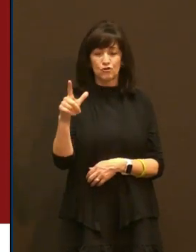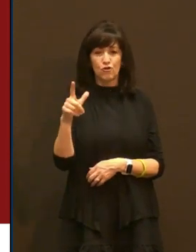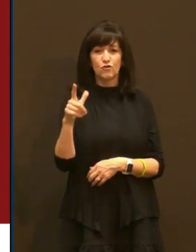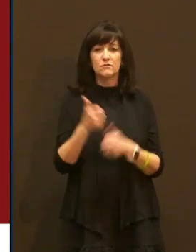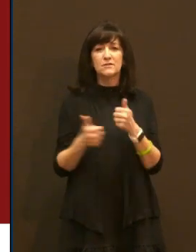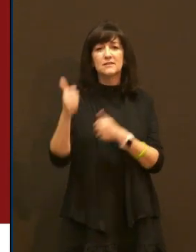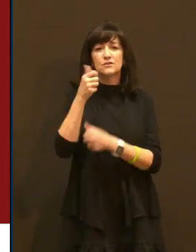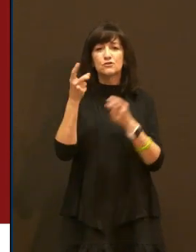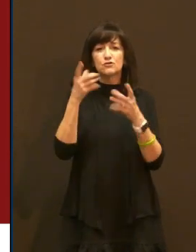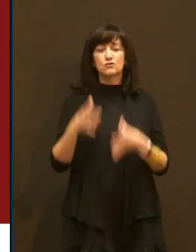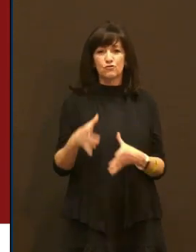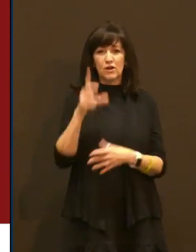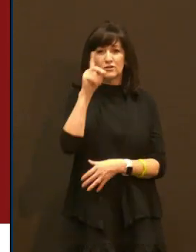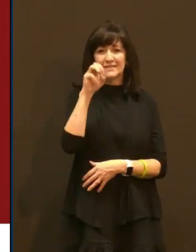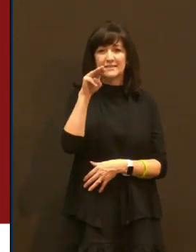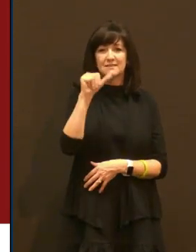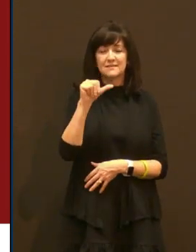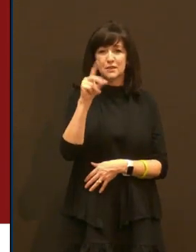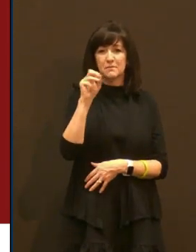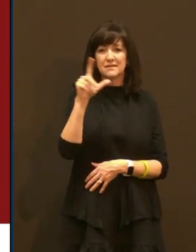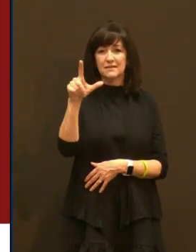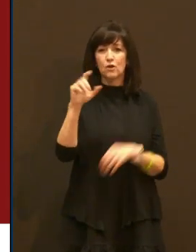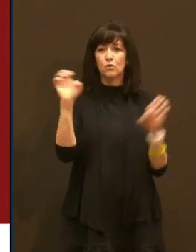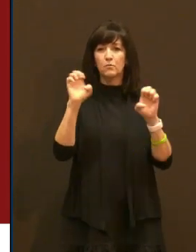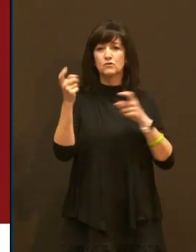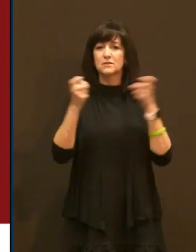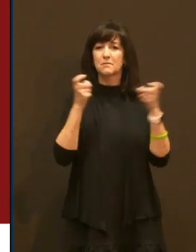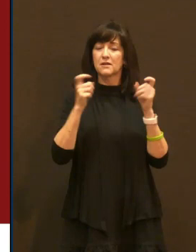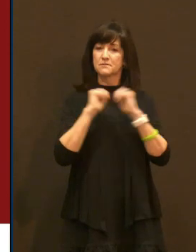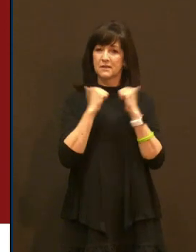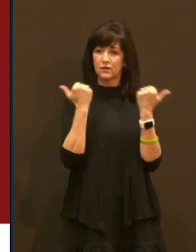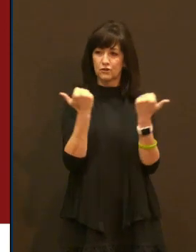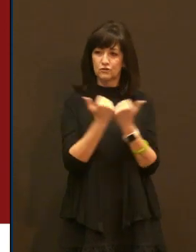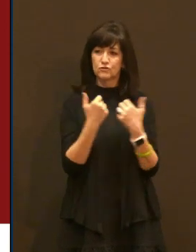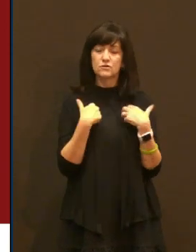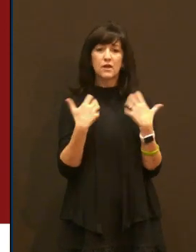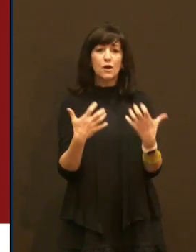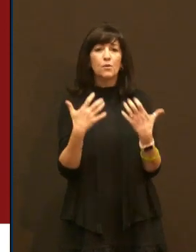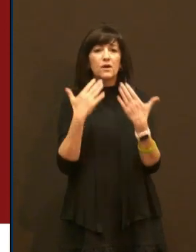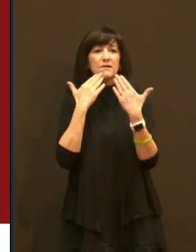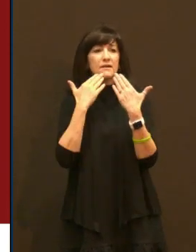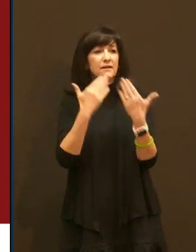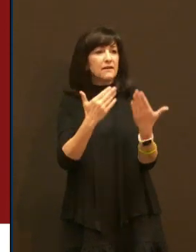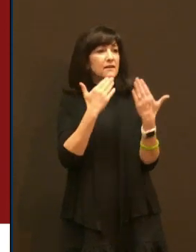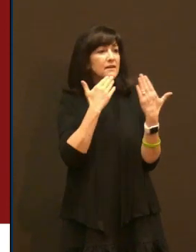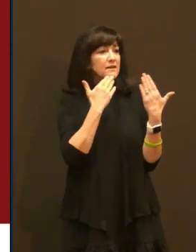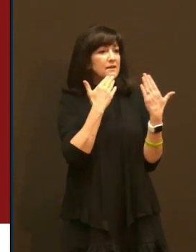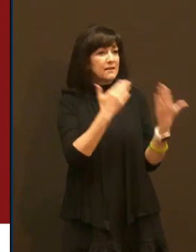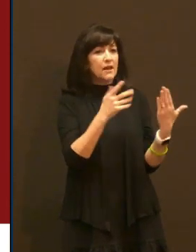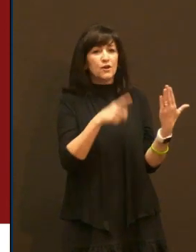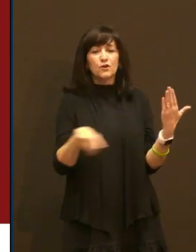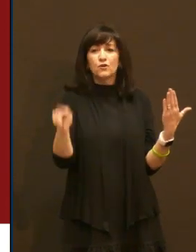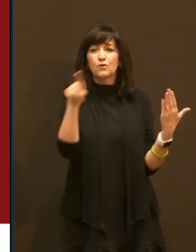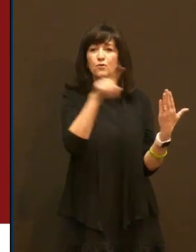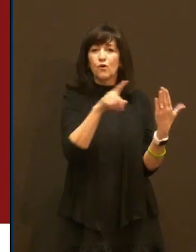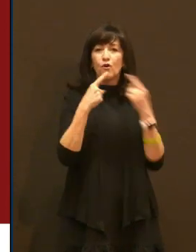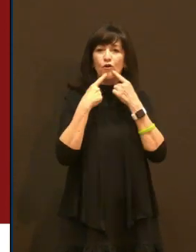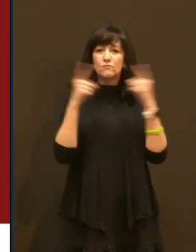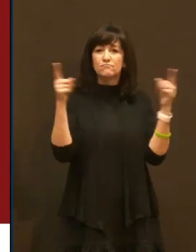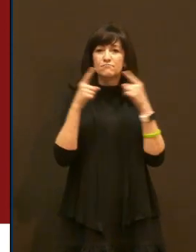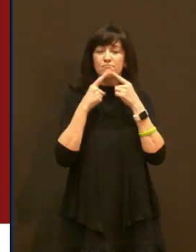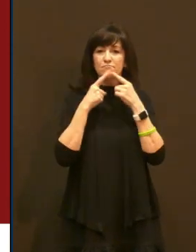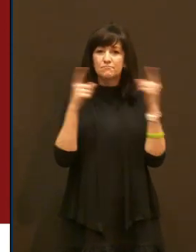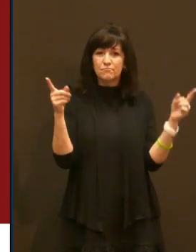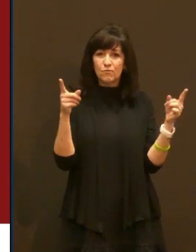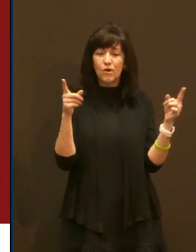Delaware Emergency Management Agency. I want to thank all the press outlets for being here and those that have submitted questions